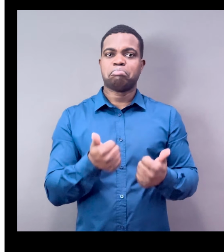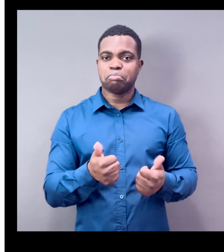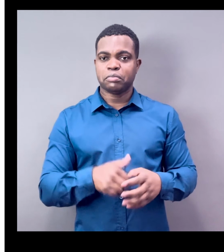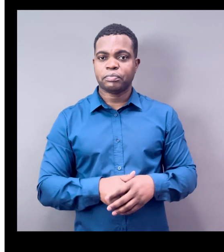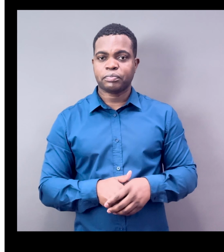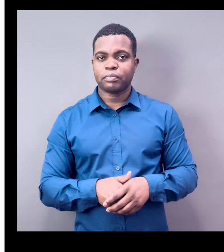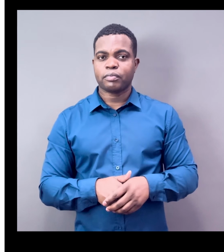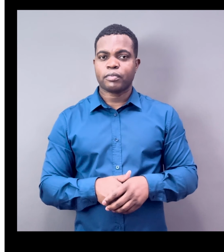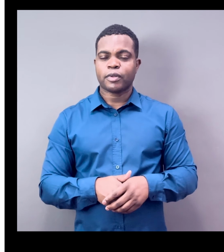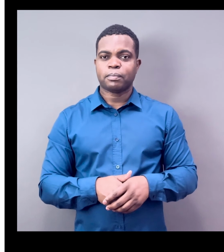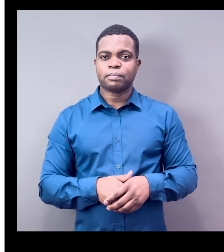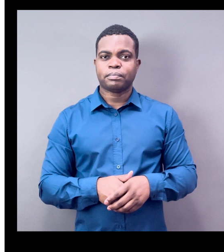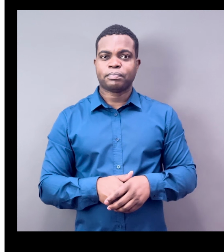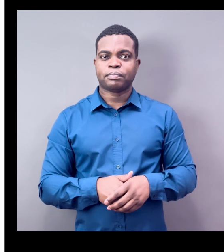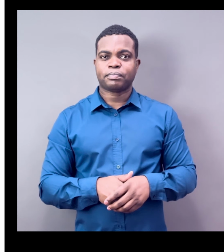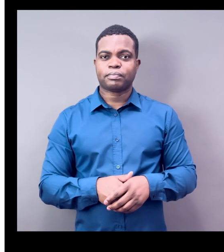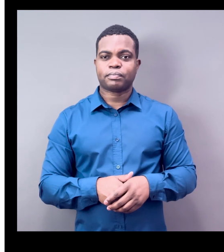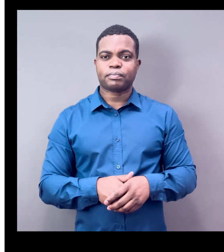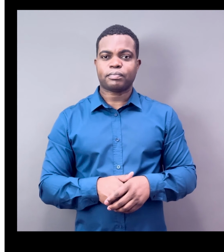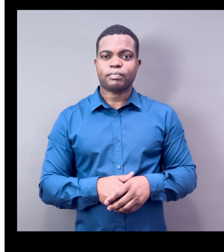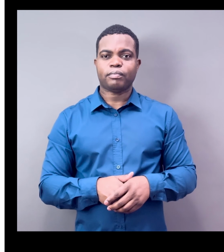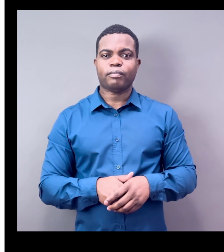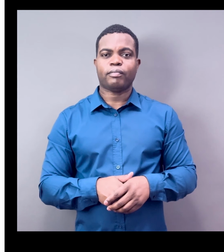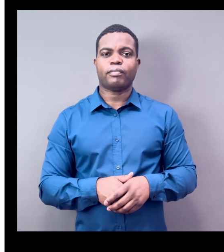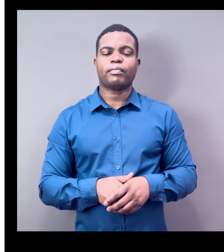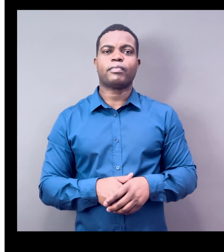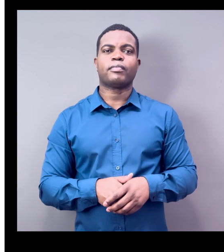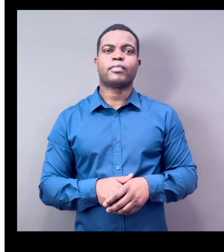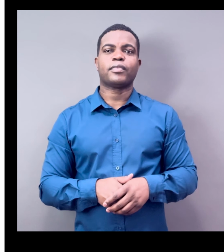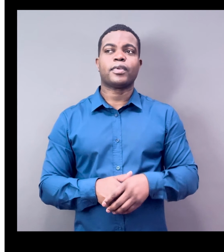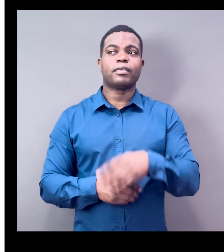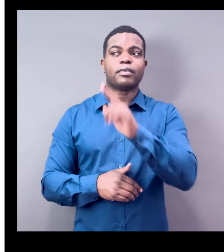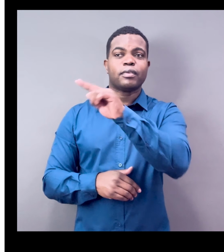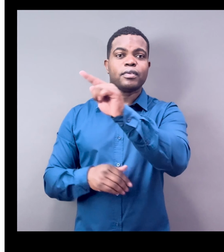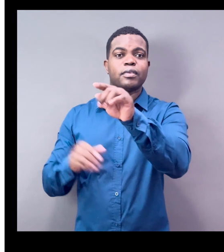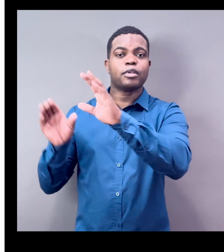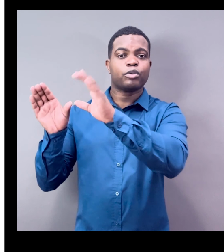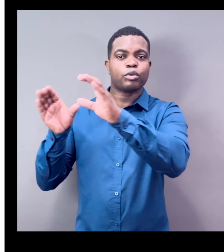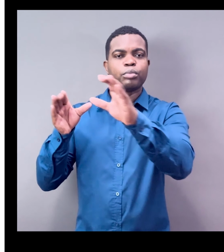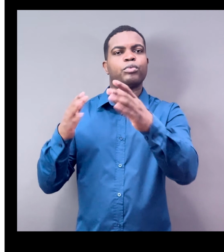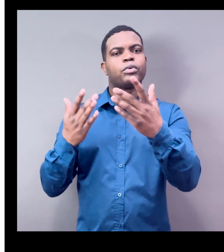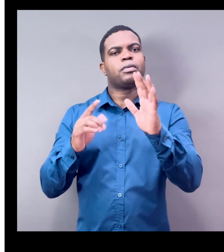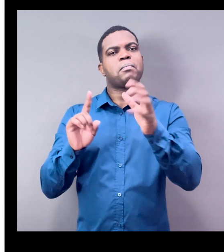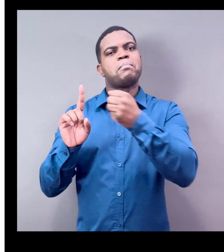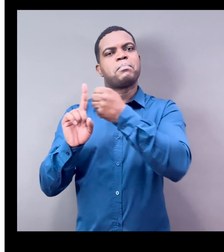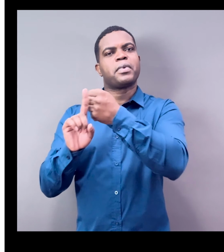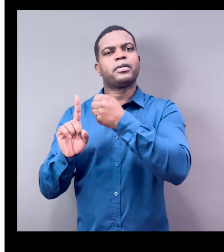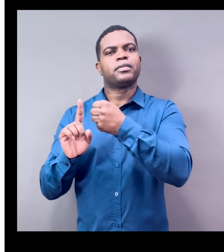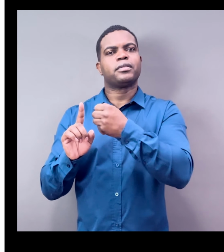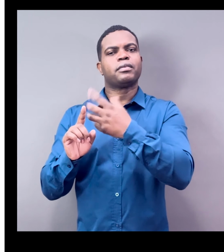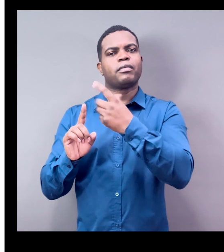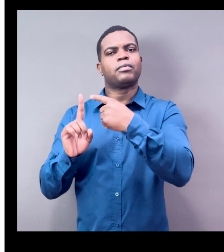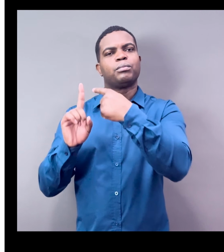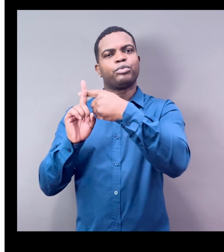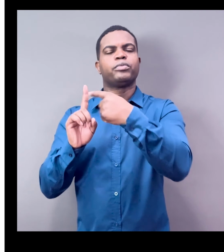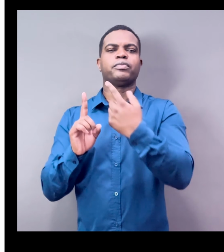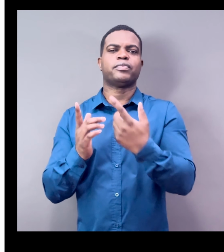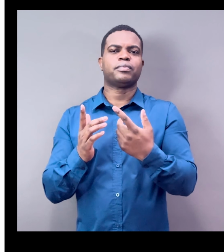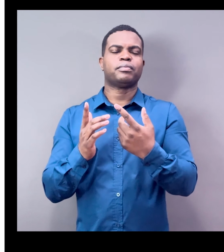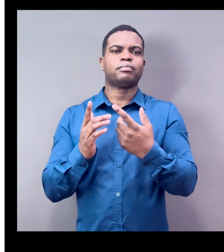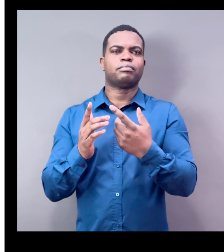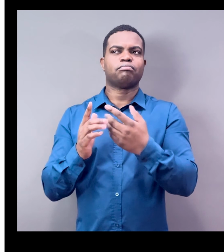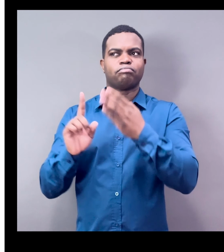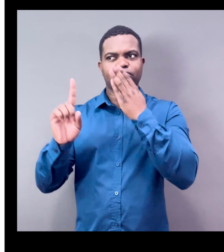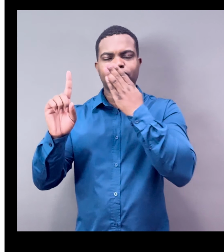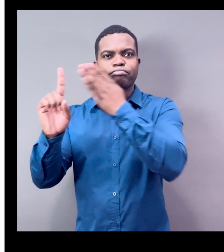That means people that will be affected directly or indirectly by